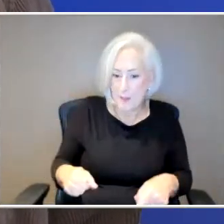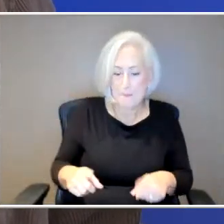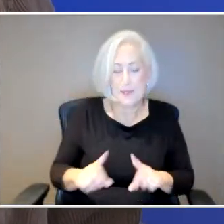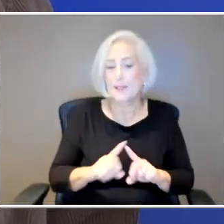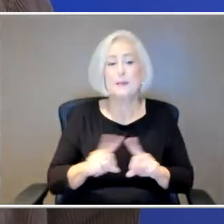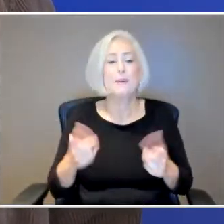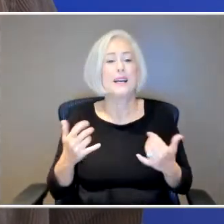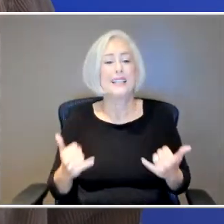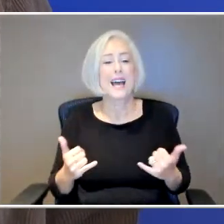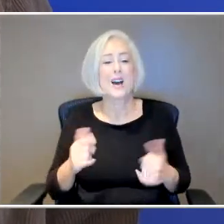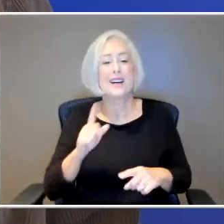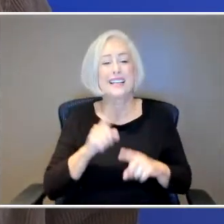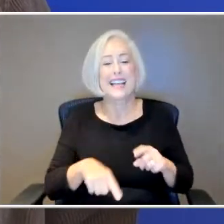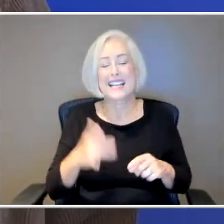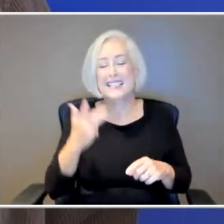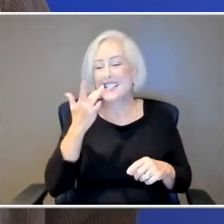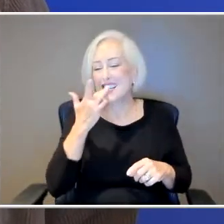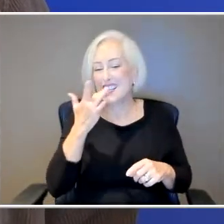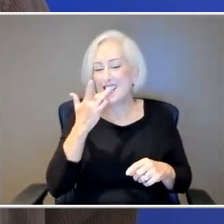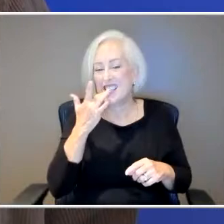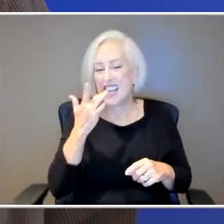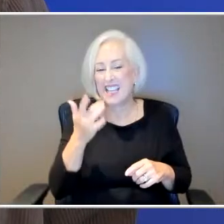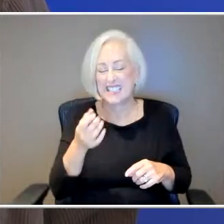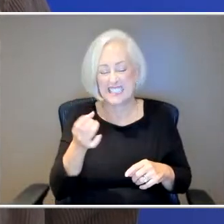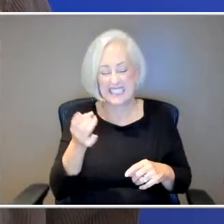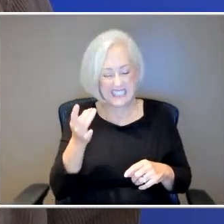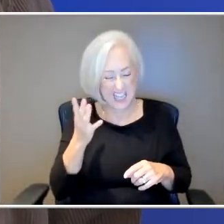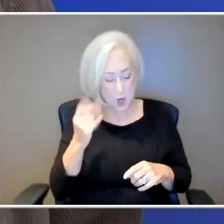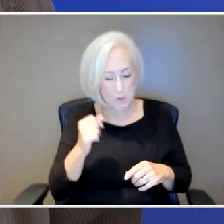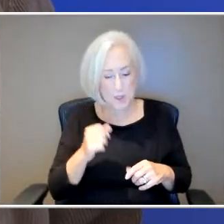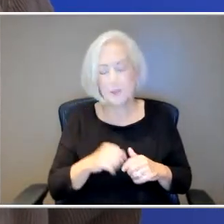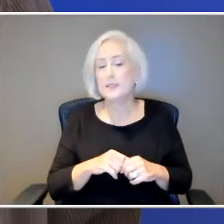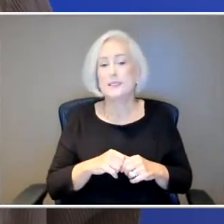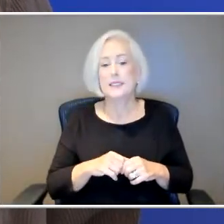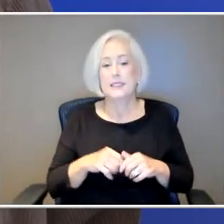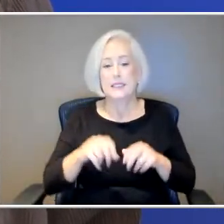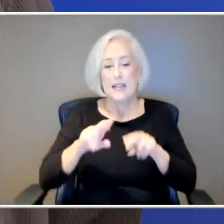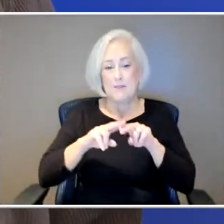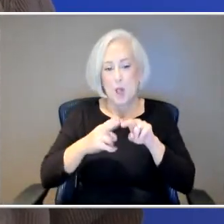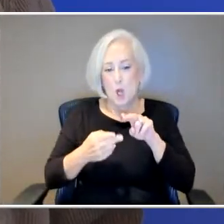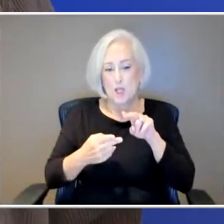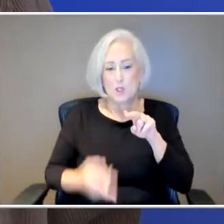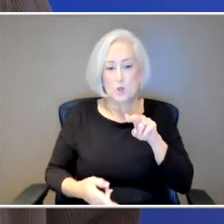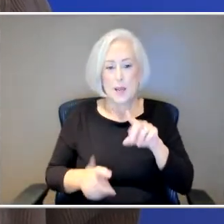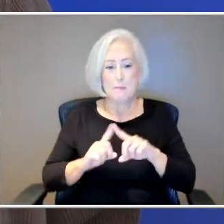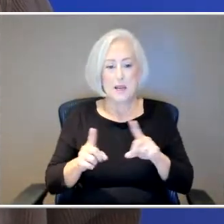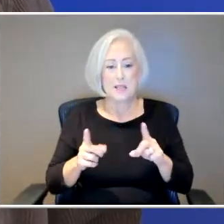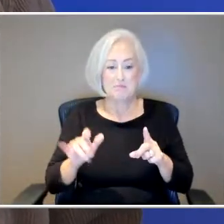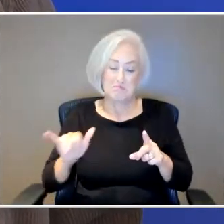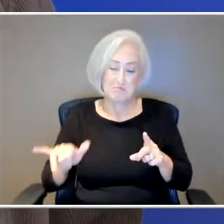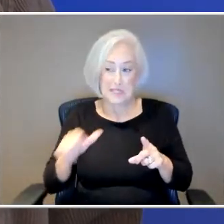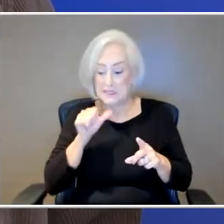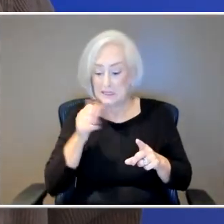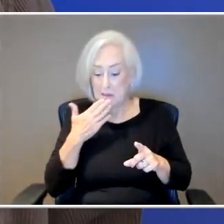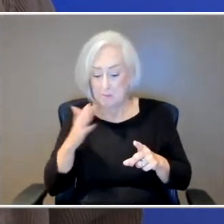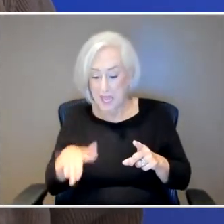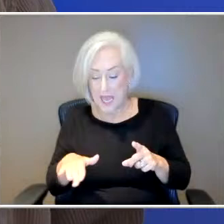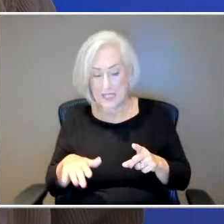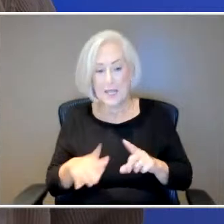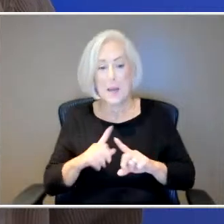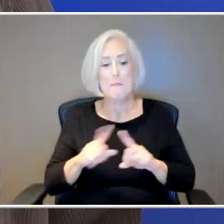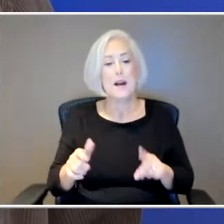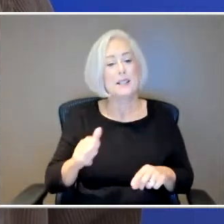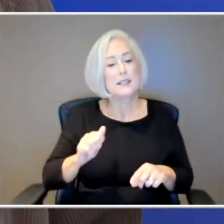can taste tastes terrible. And so I've lost some weight, but hey, that's not a bad thing either. But I